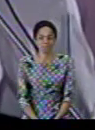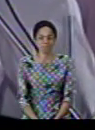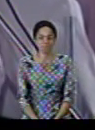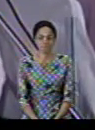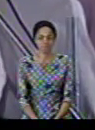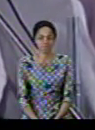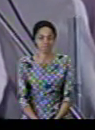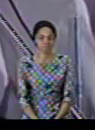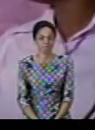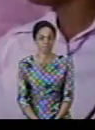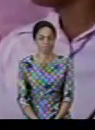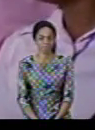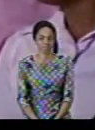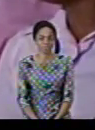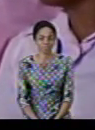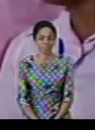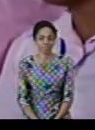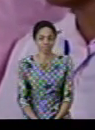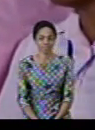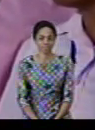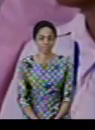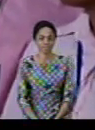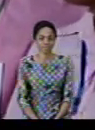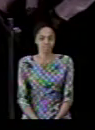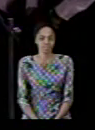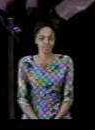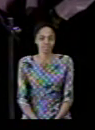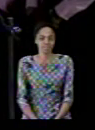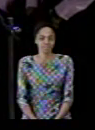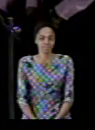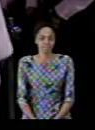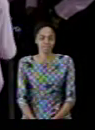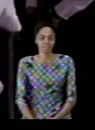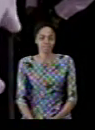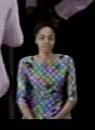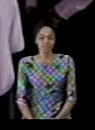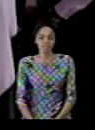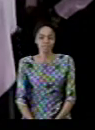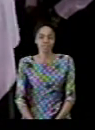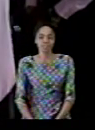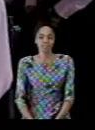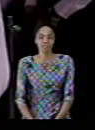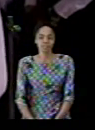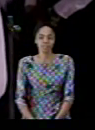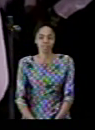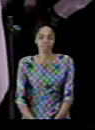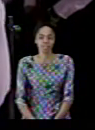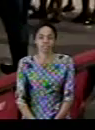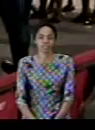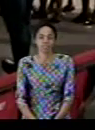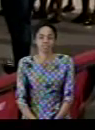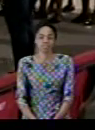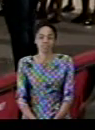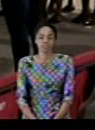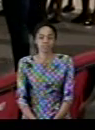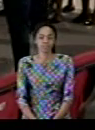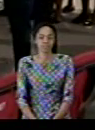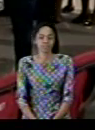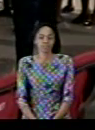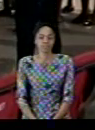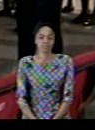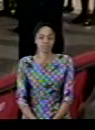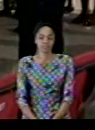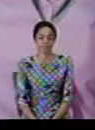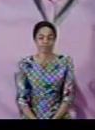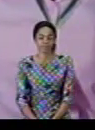la wo, wom wom la wo, pata pata fatu, igitolu agbe. Wom